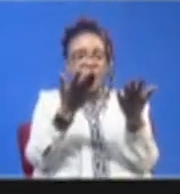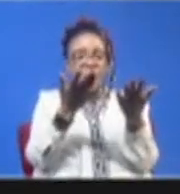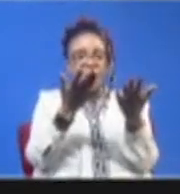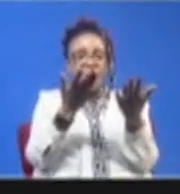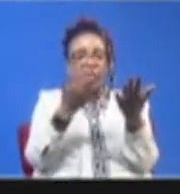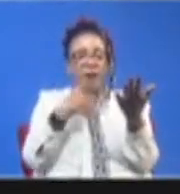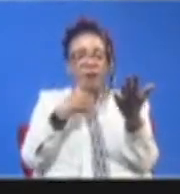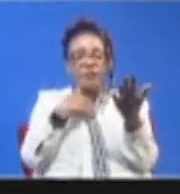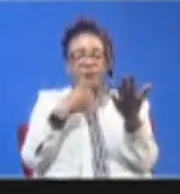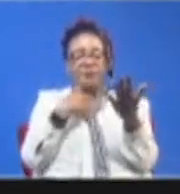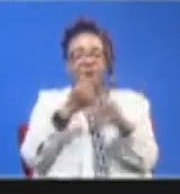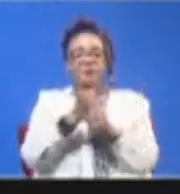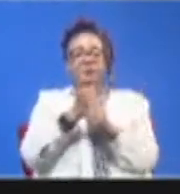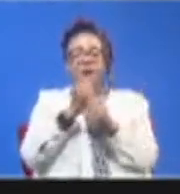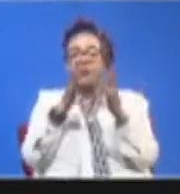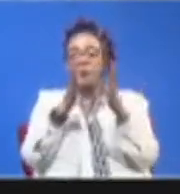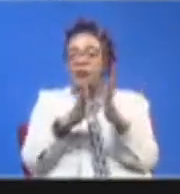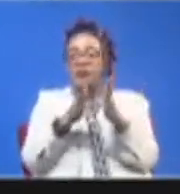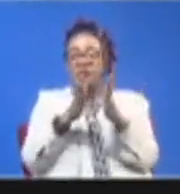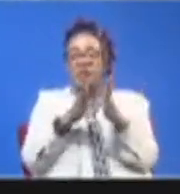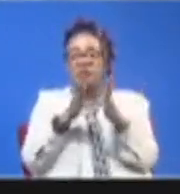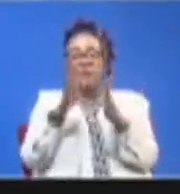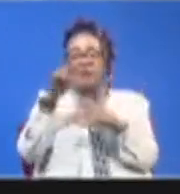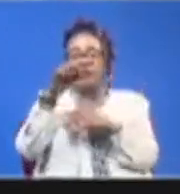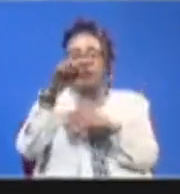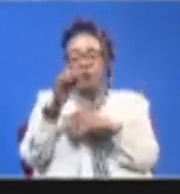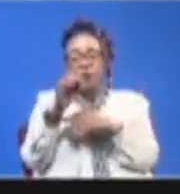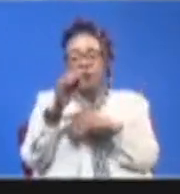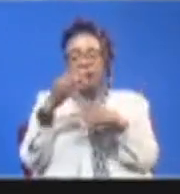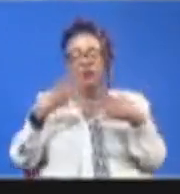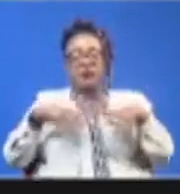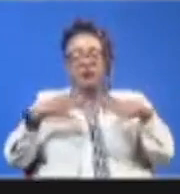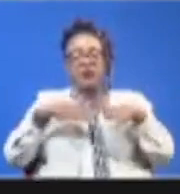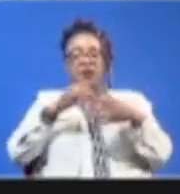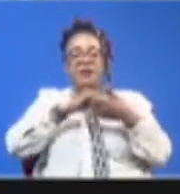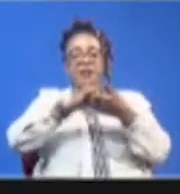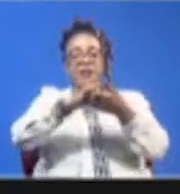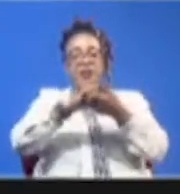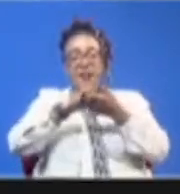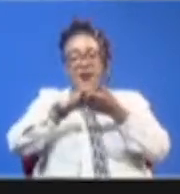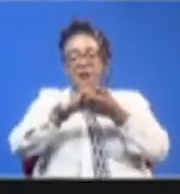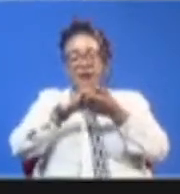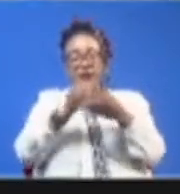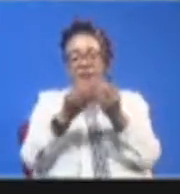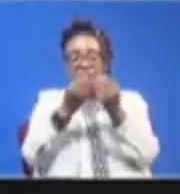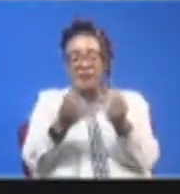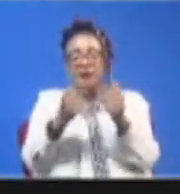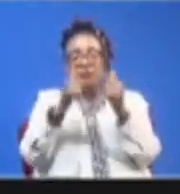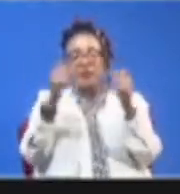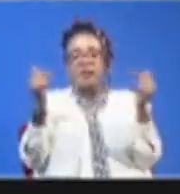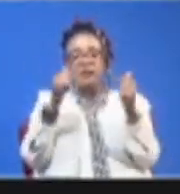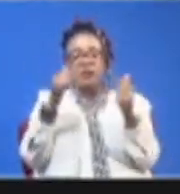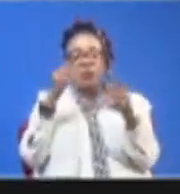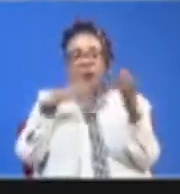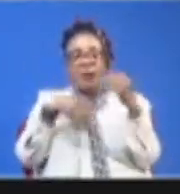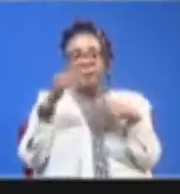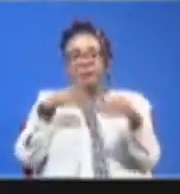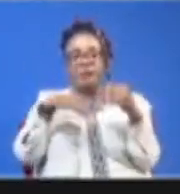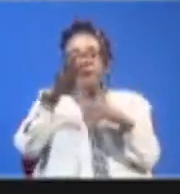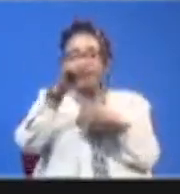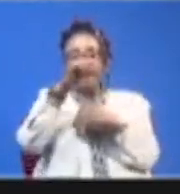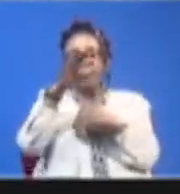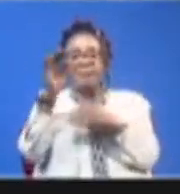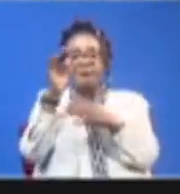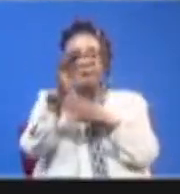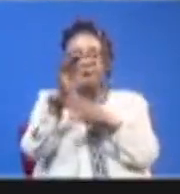the stakeholders, NGOs, the citizens engaged in the fight against corruption. EACC calls upon the National